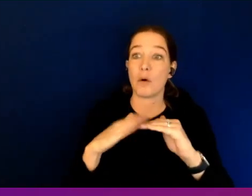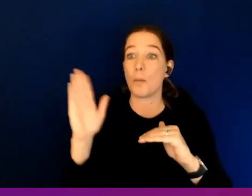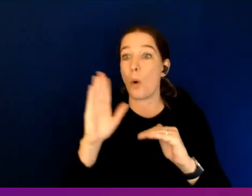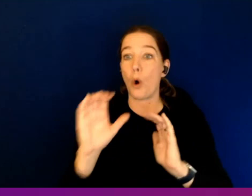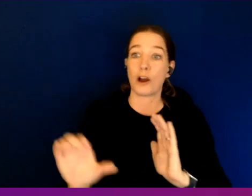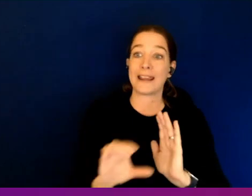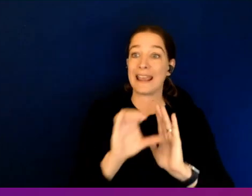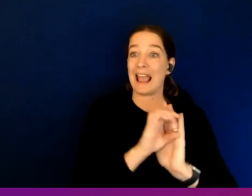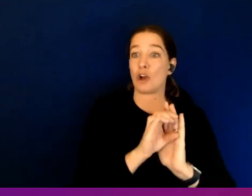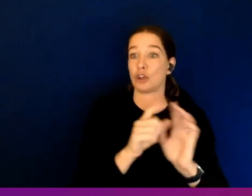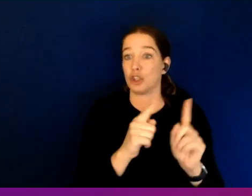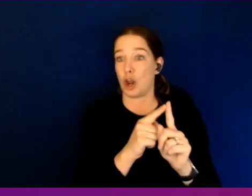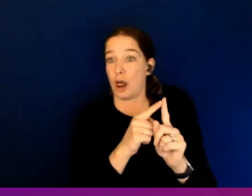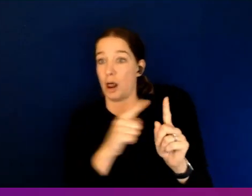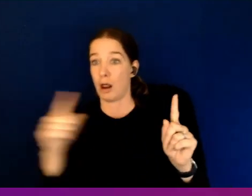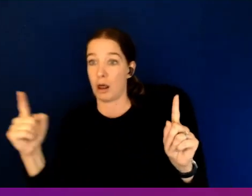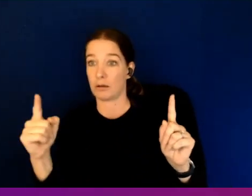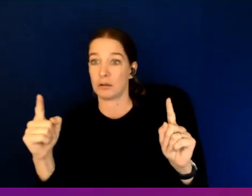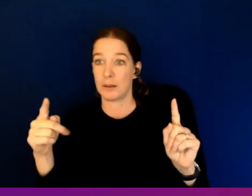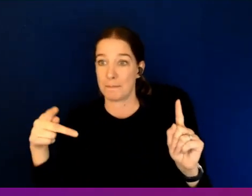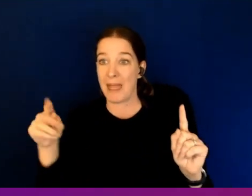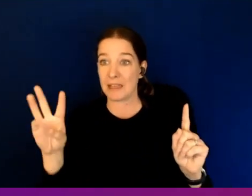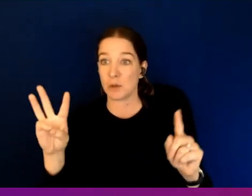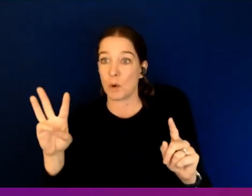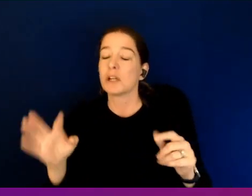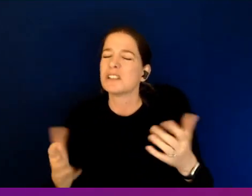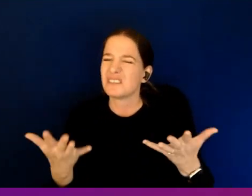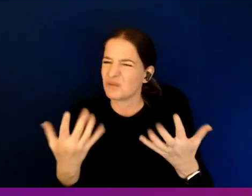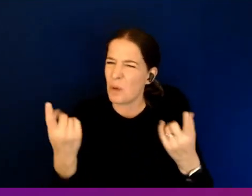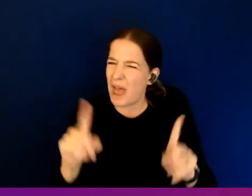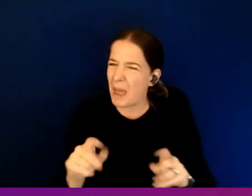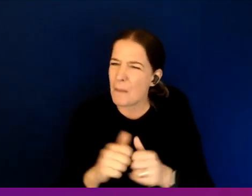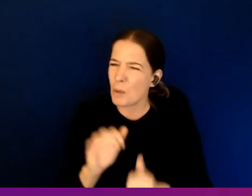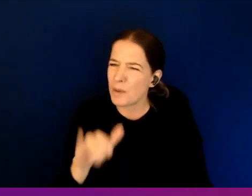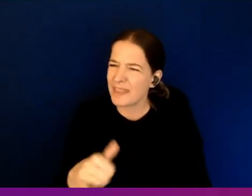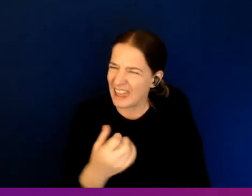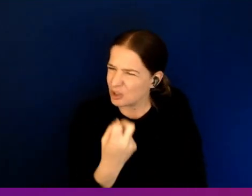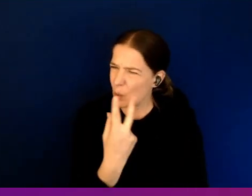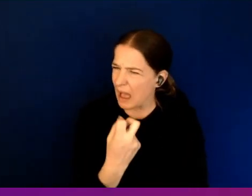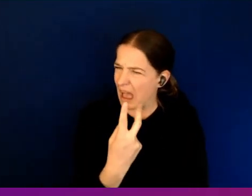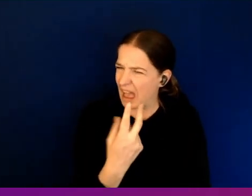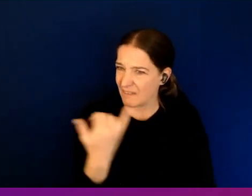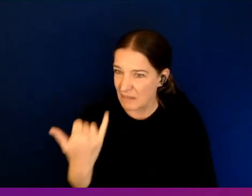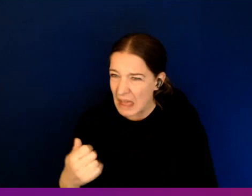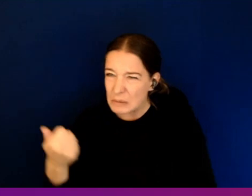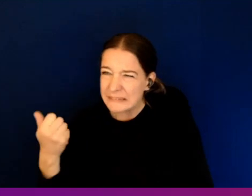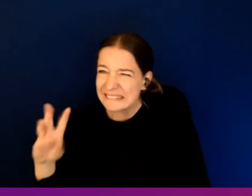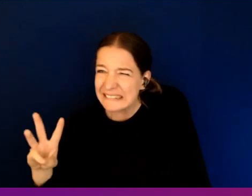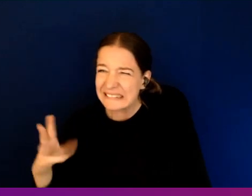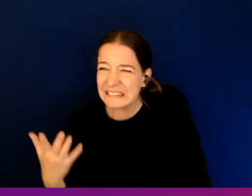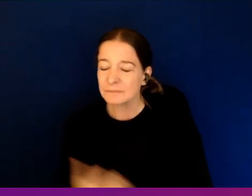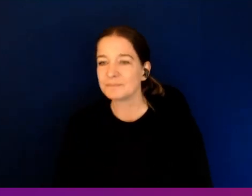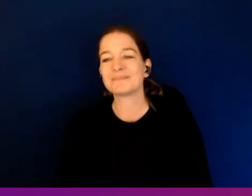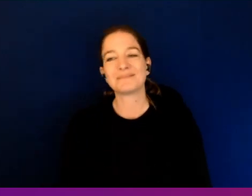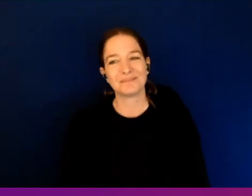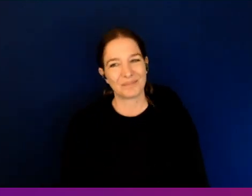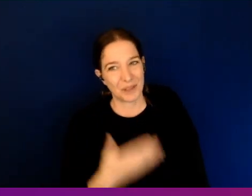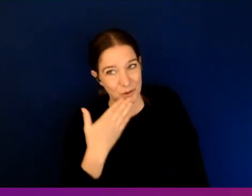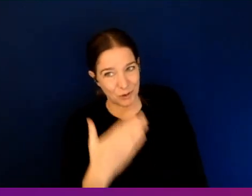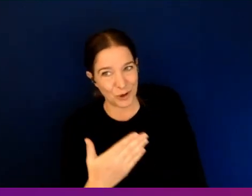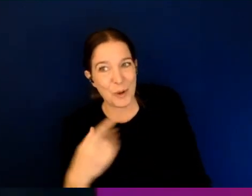passphrases. What happened to that? Well, good point, Justin.